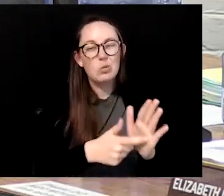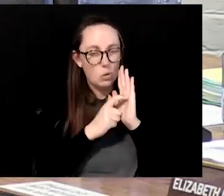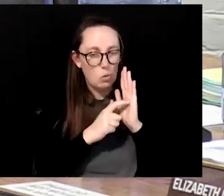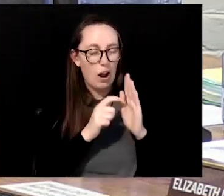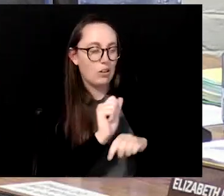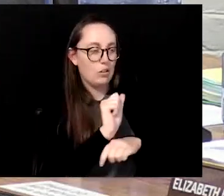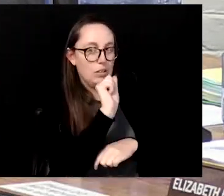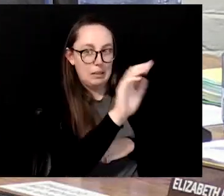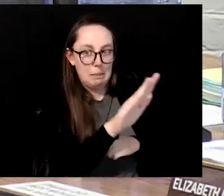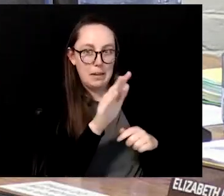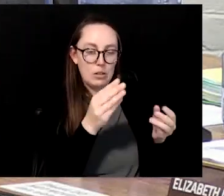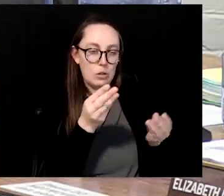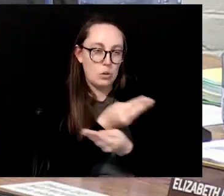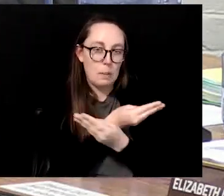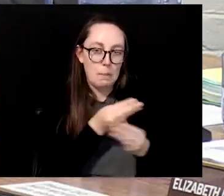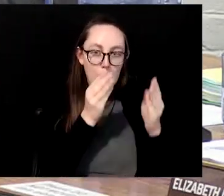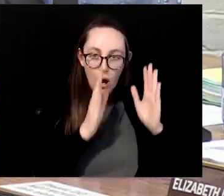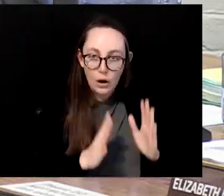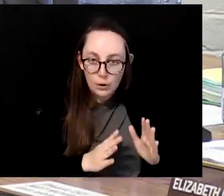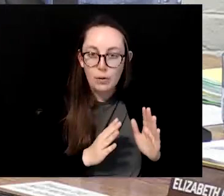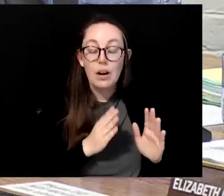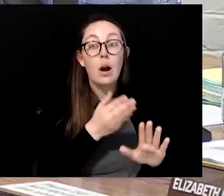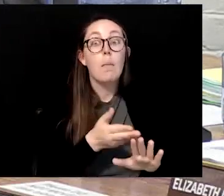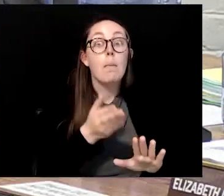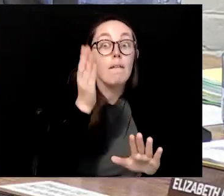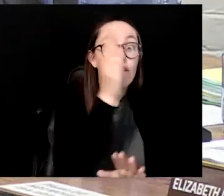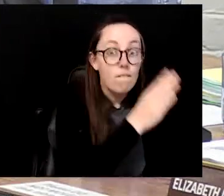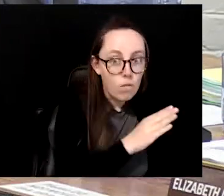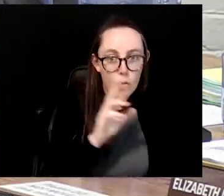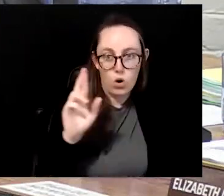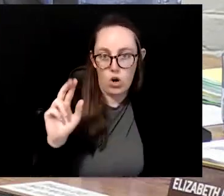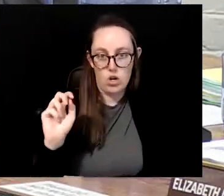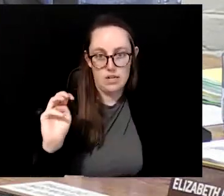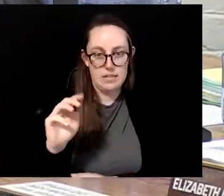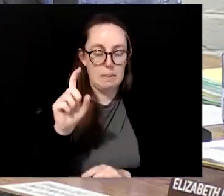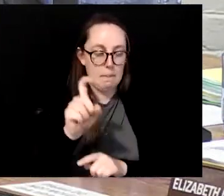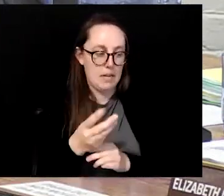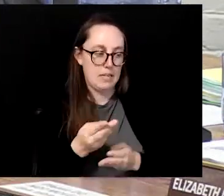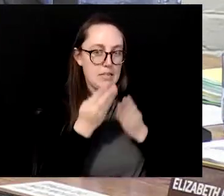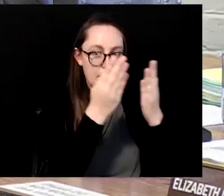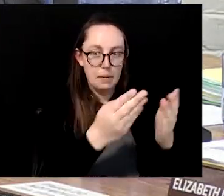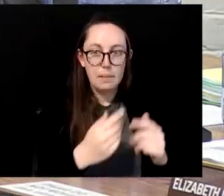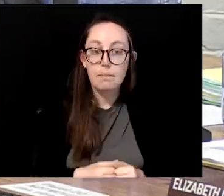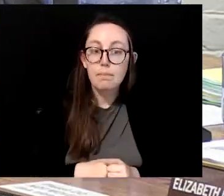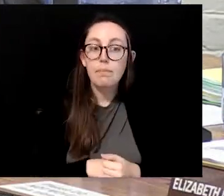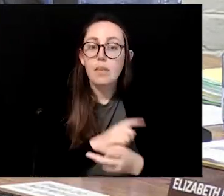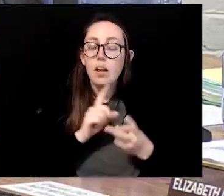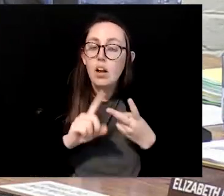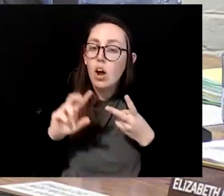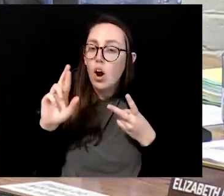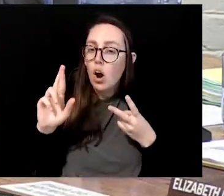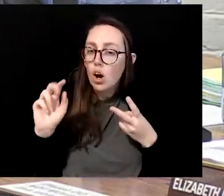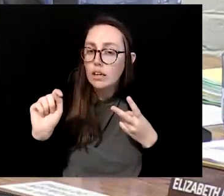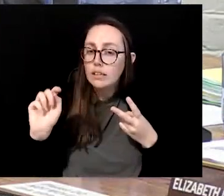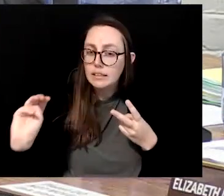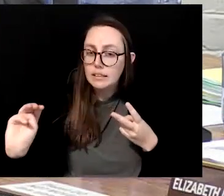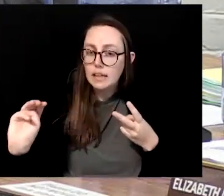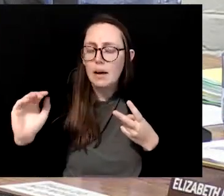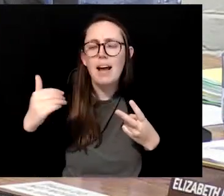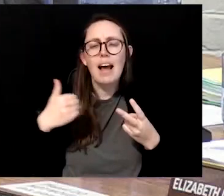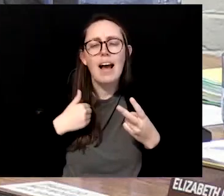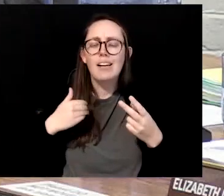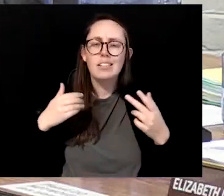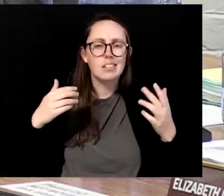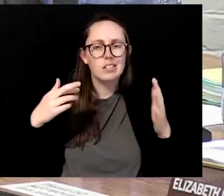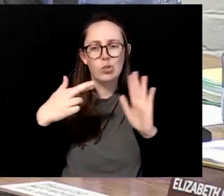is a Robert's Rules tutorial on the town's website under the representative town meeting section and it's a very useful